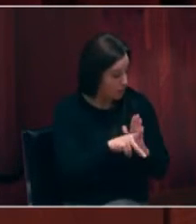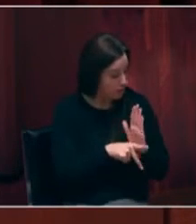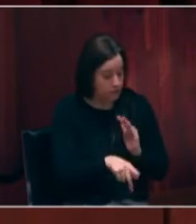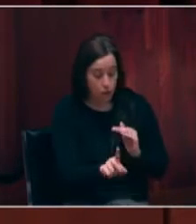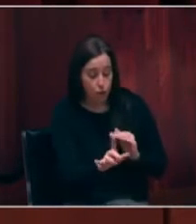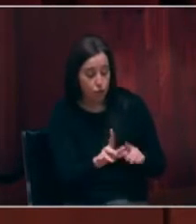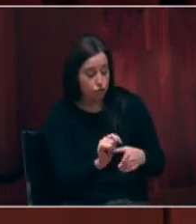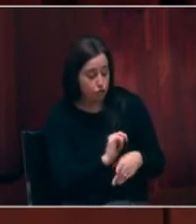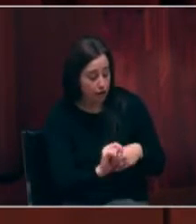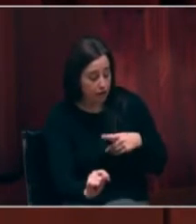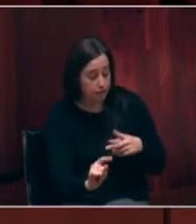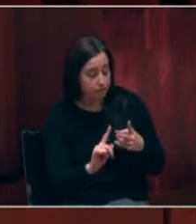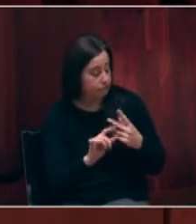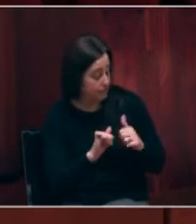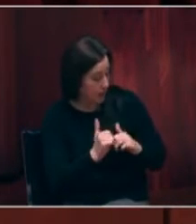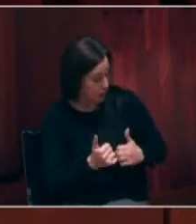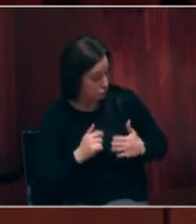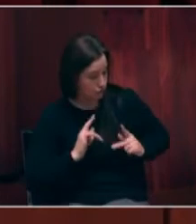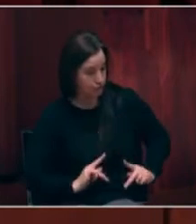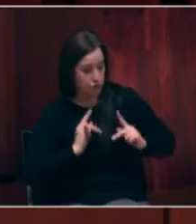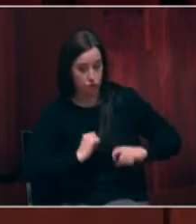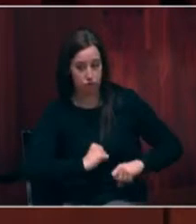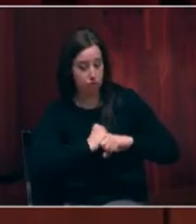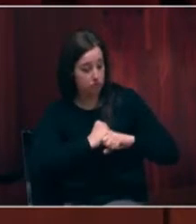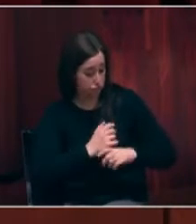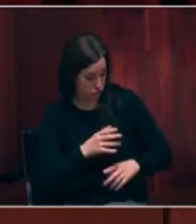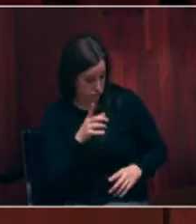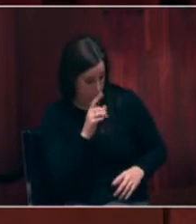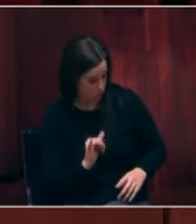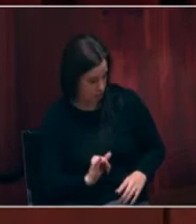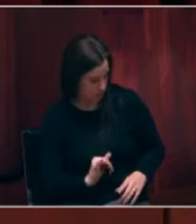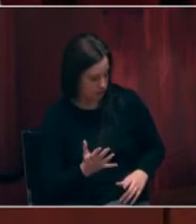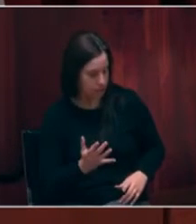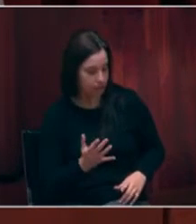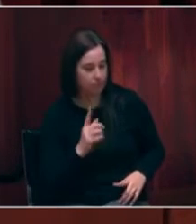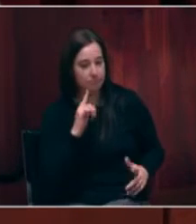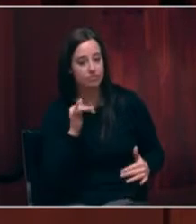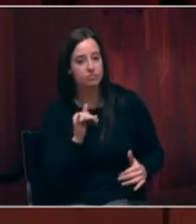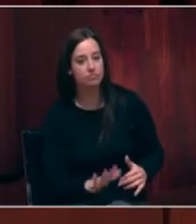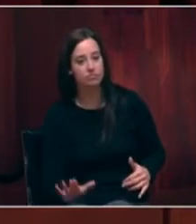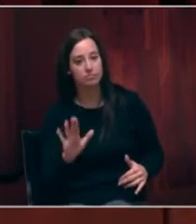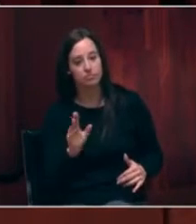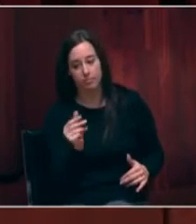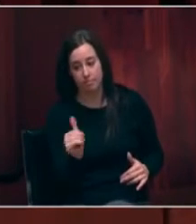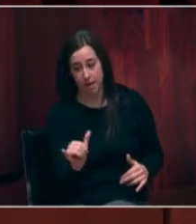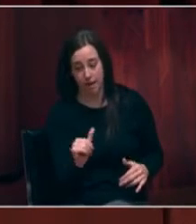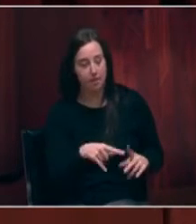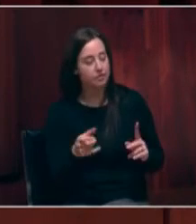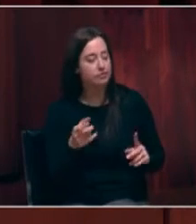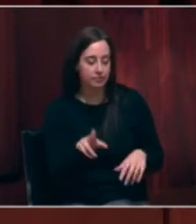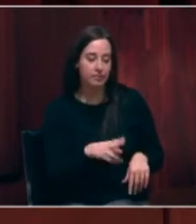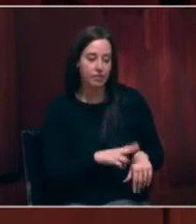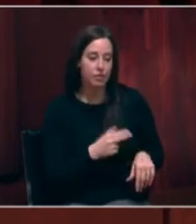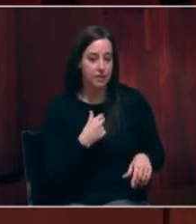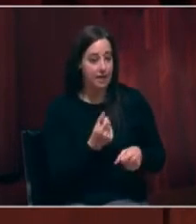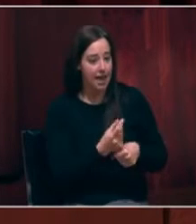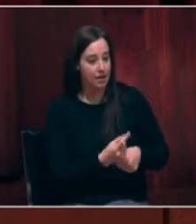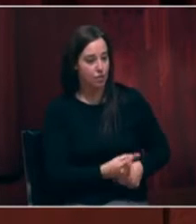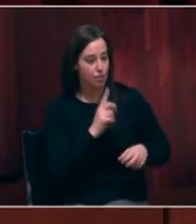at on training? How's your physical safeguarding looking? Expect that around May. Of course, there is an annual reporting requirement that'll start